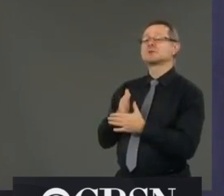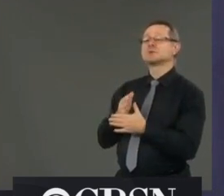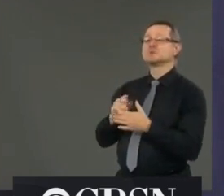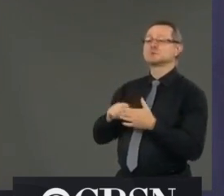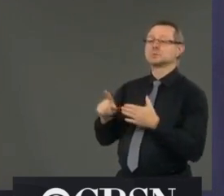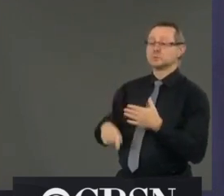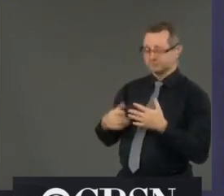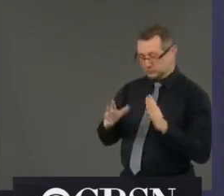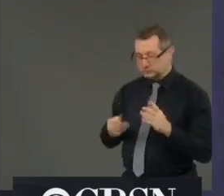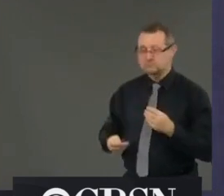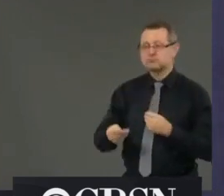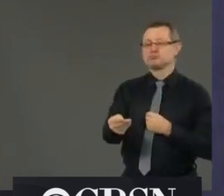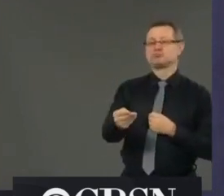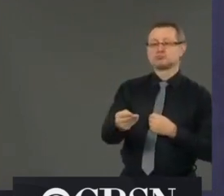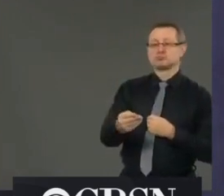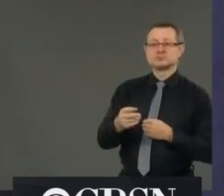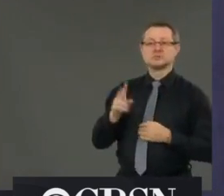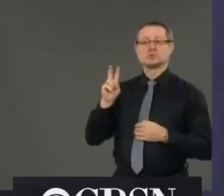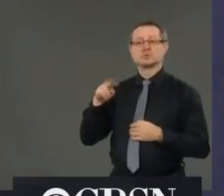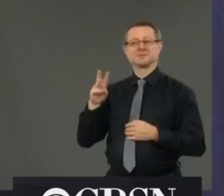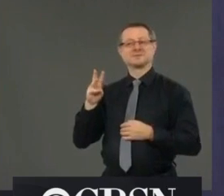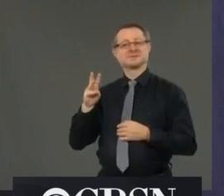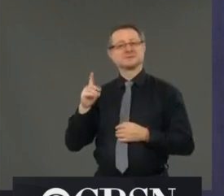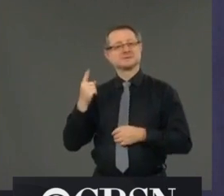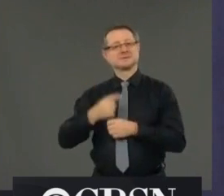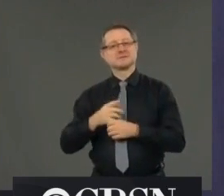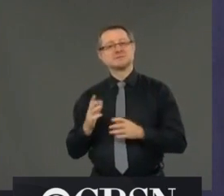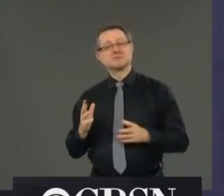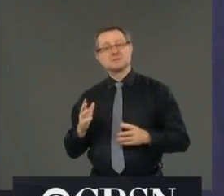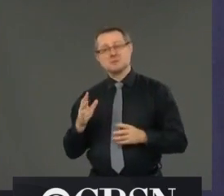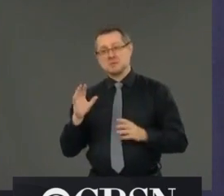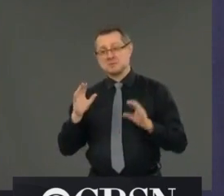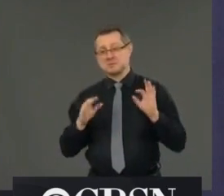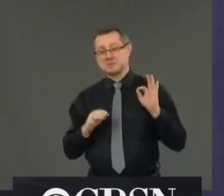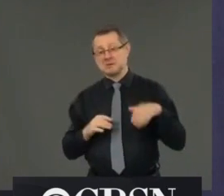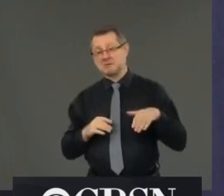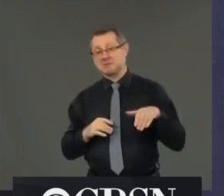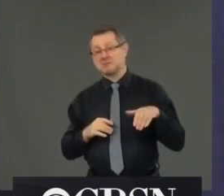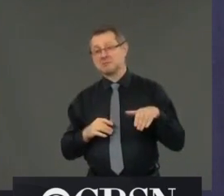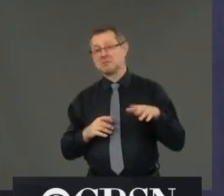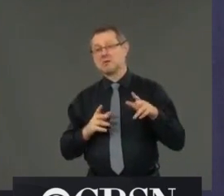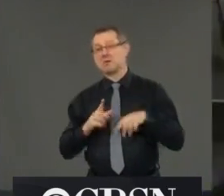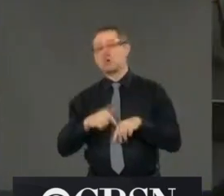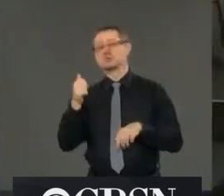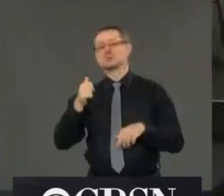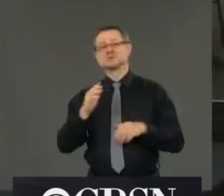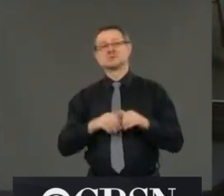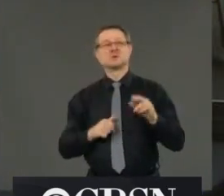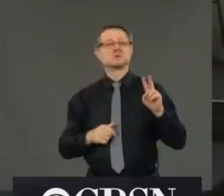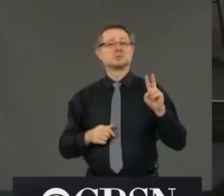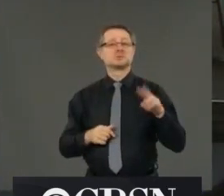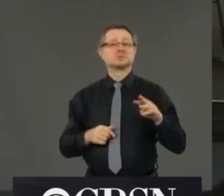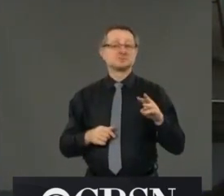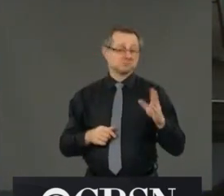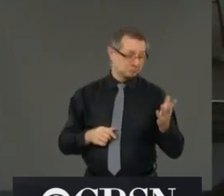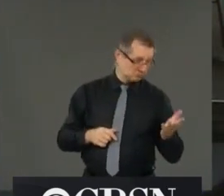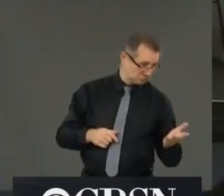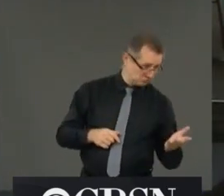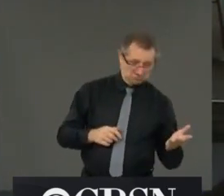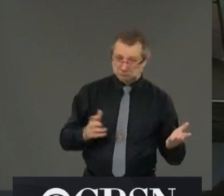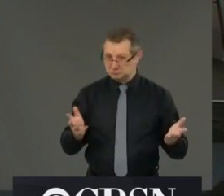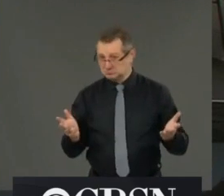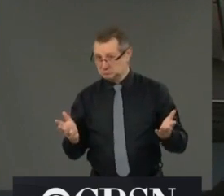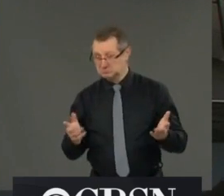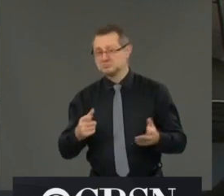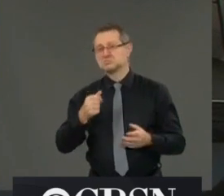9,000 were longer, whatever that was. But 50 of the... The other 20,000, 30,000, how long is that? Well,